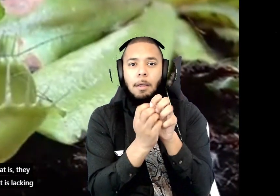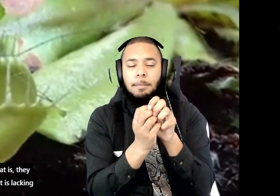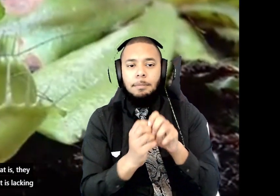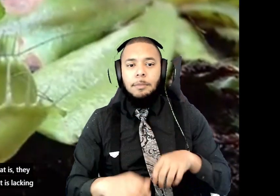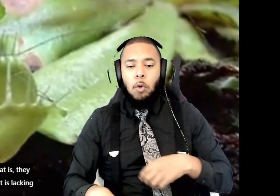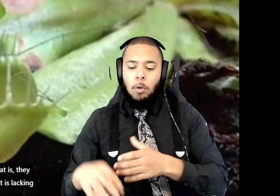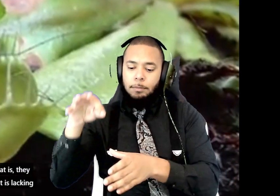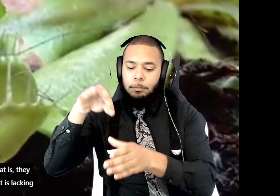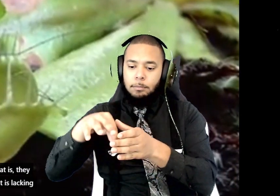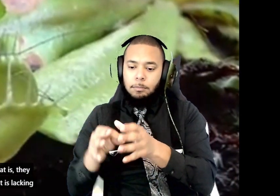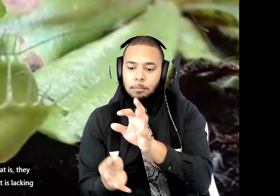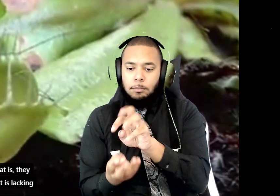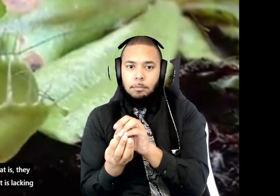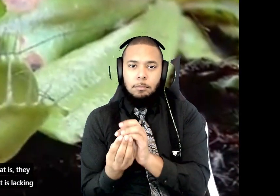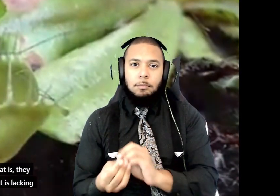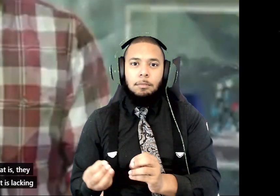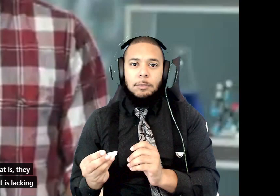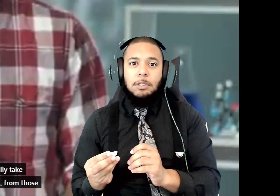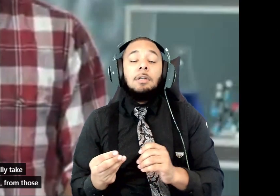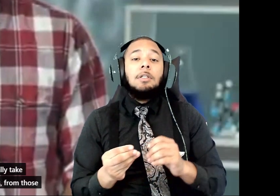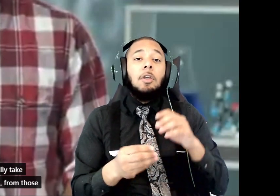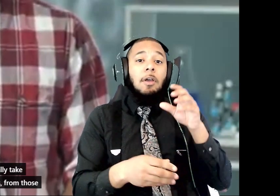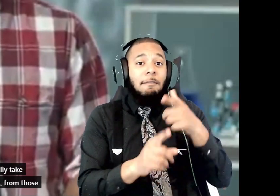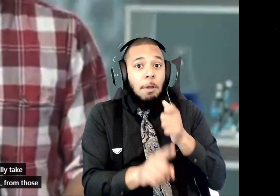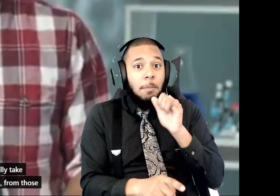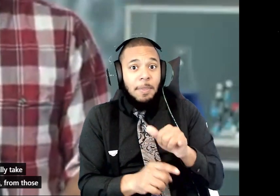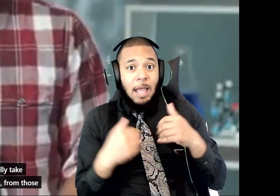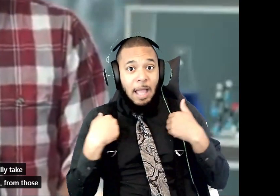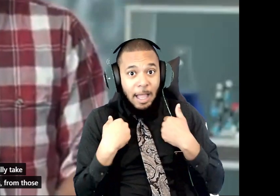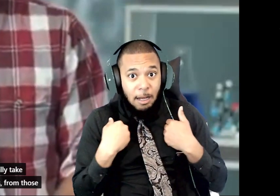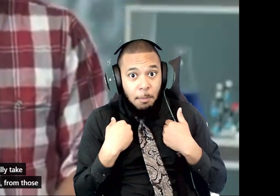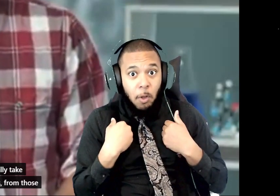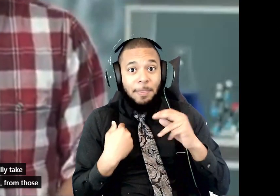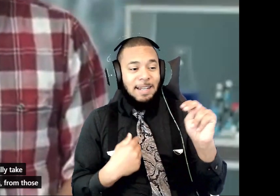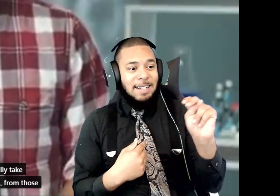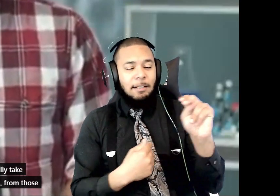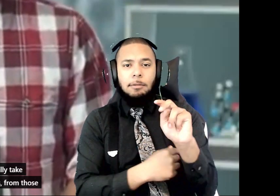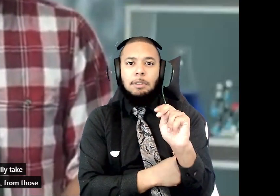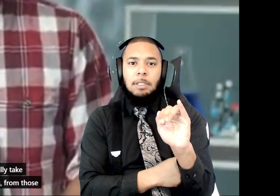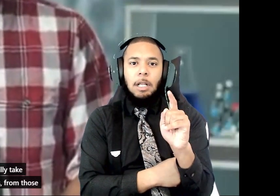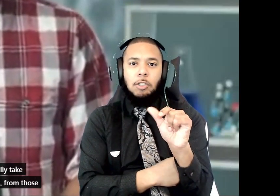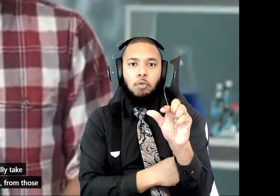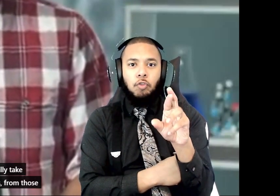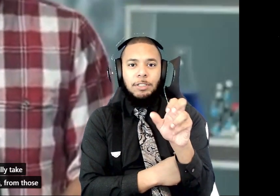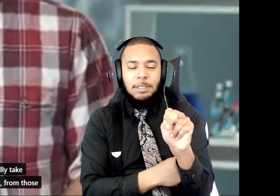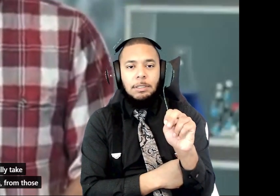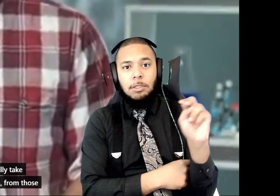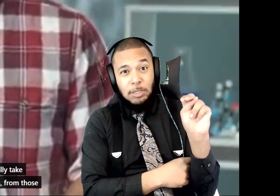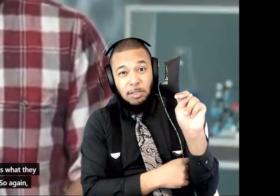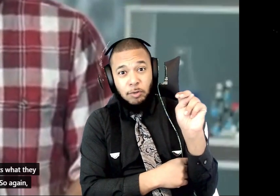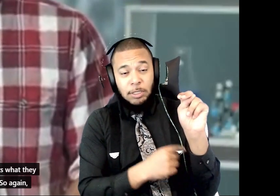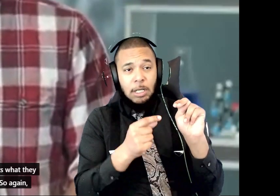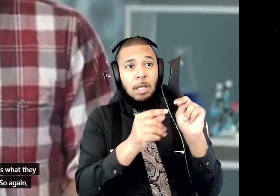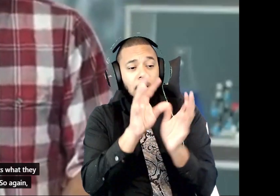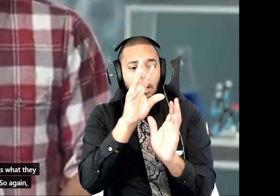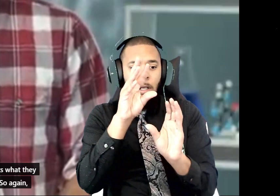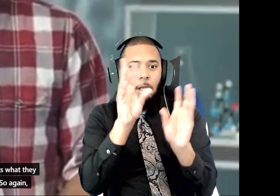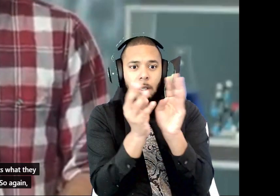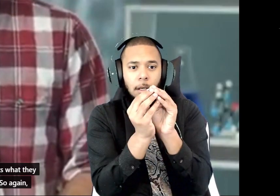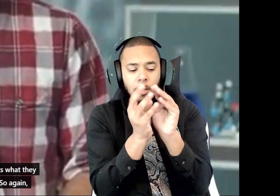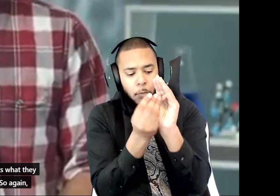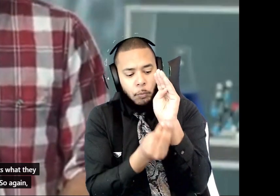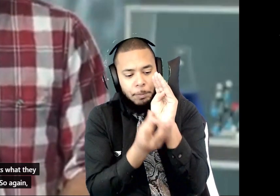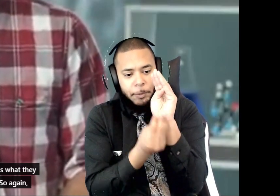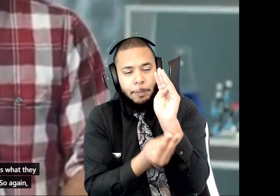they get a lot of the nitrogen that is lacking in the soil. So they actually take the nitrogen from those bugs, from those insects, and